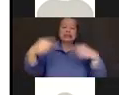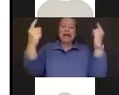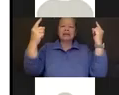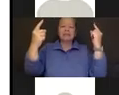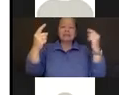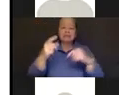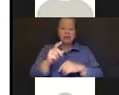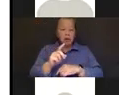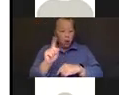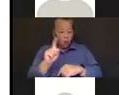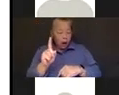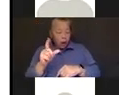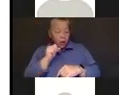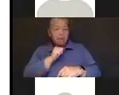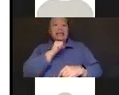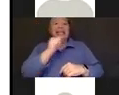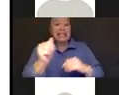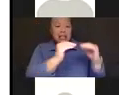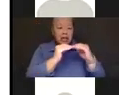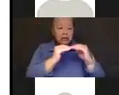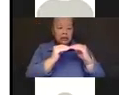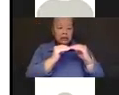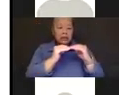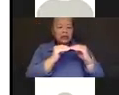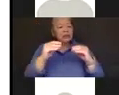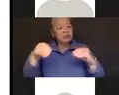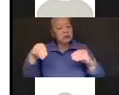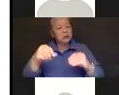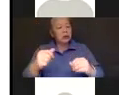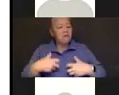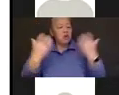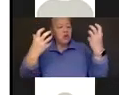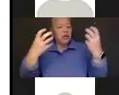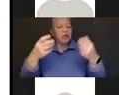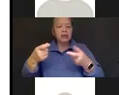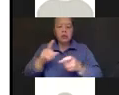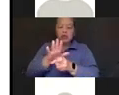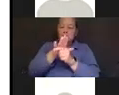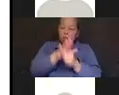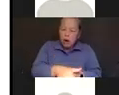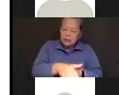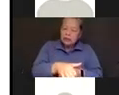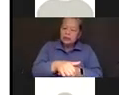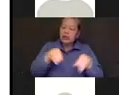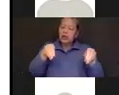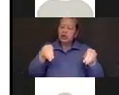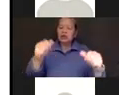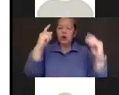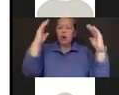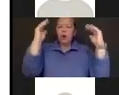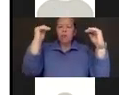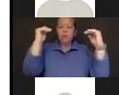is injustice, fury. Where there is oppression, hope. Where there is